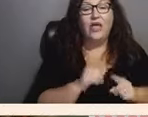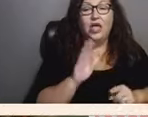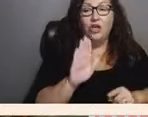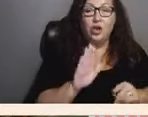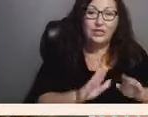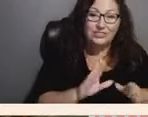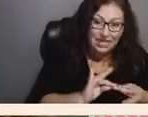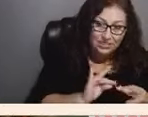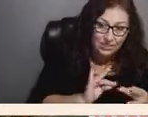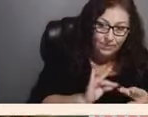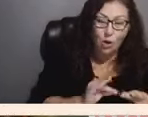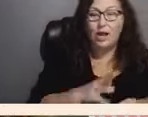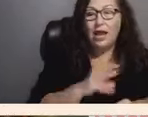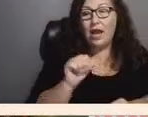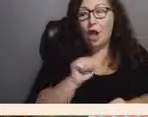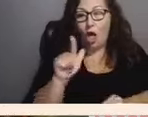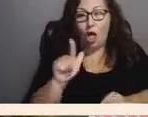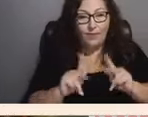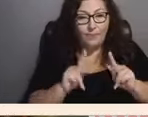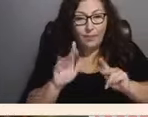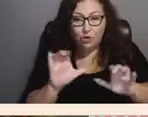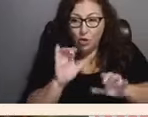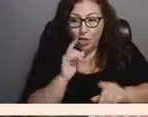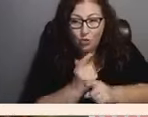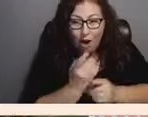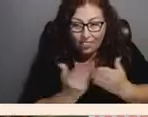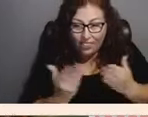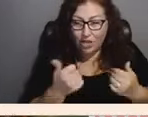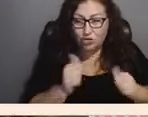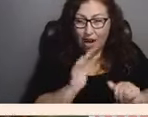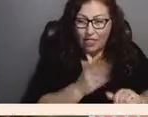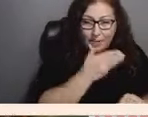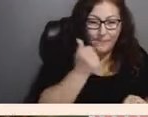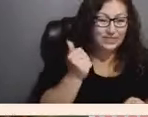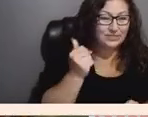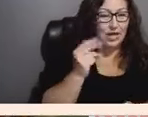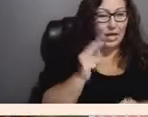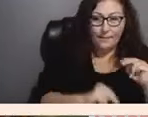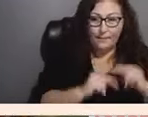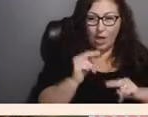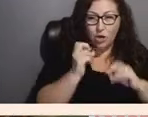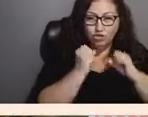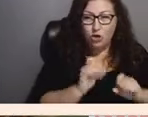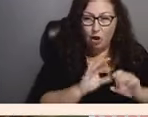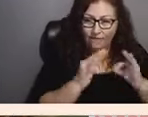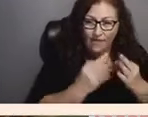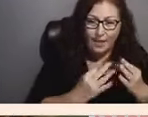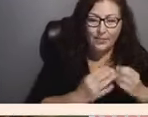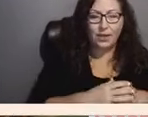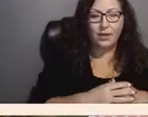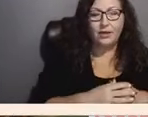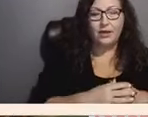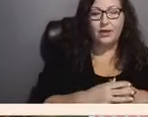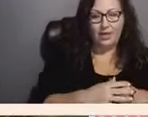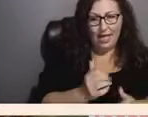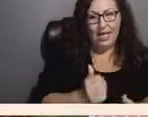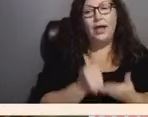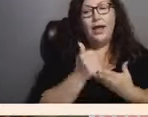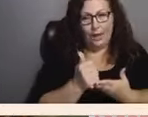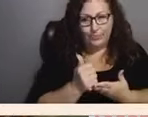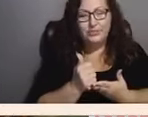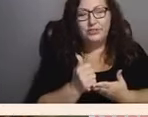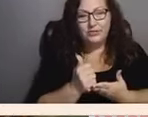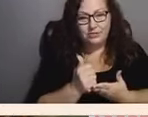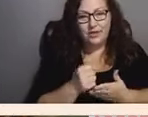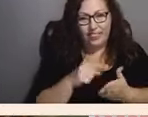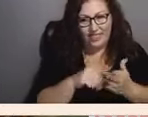the people that are doing the right thing and trying their best to build a strong family, it helps this